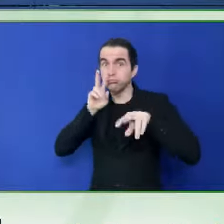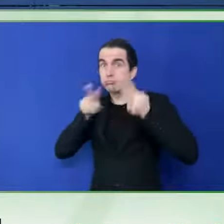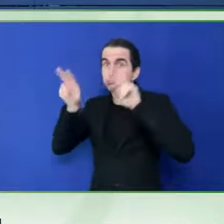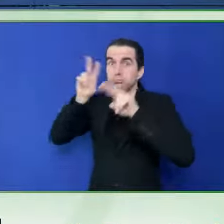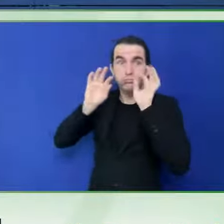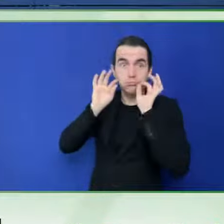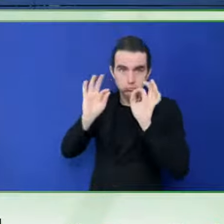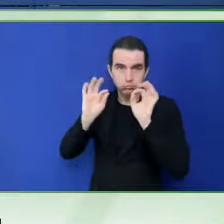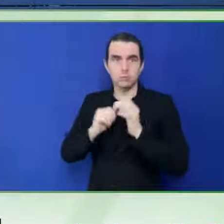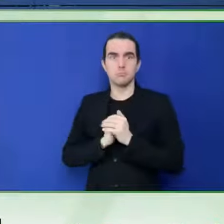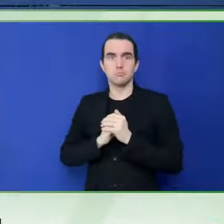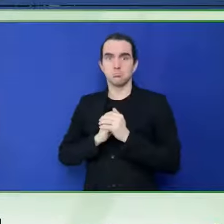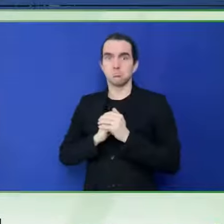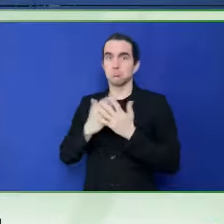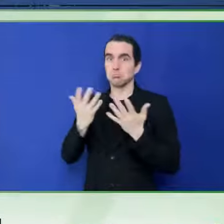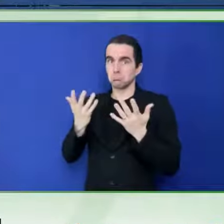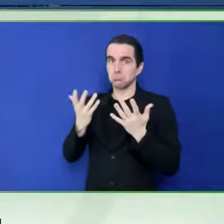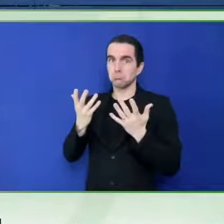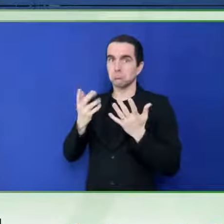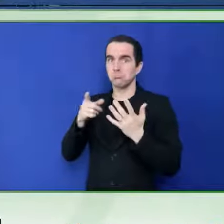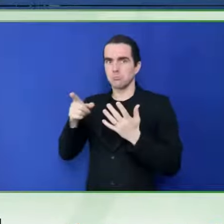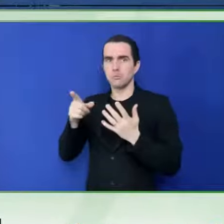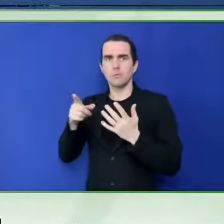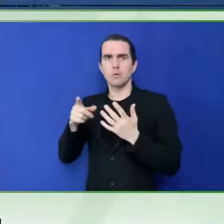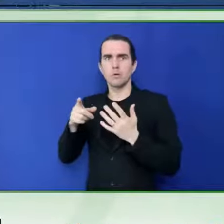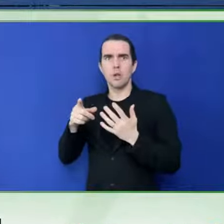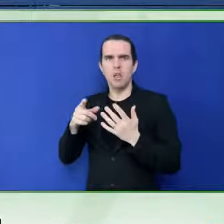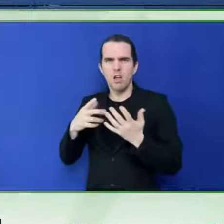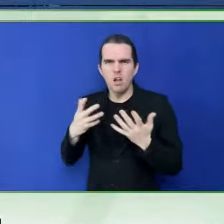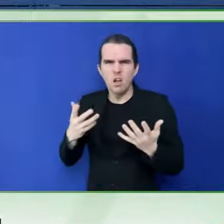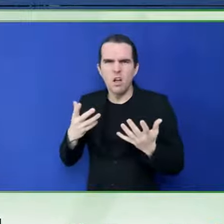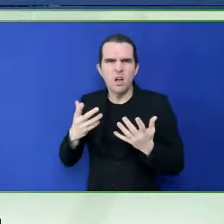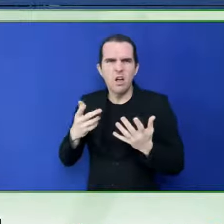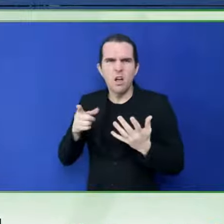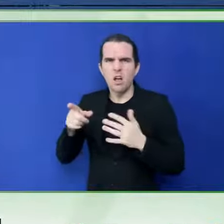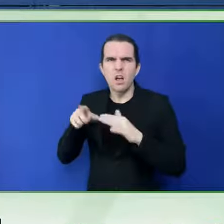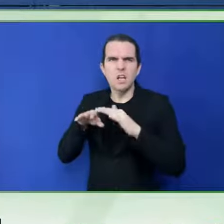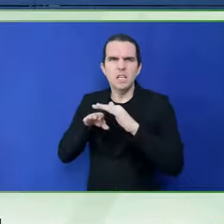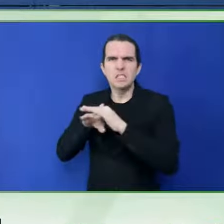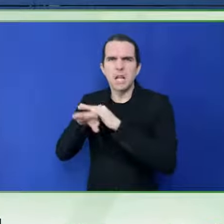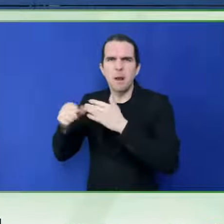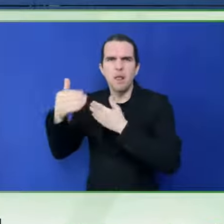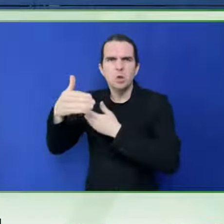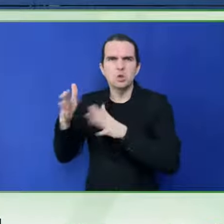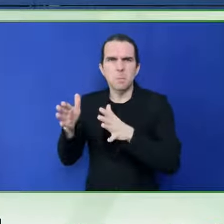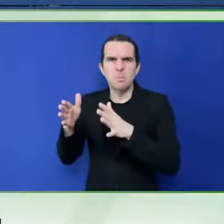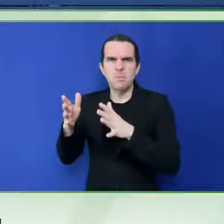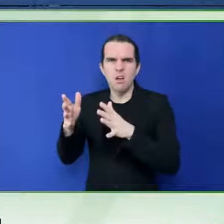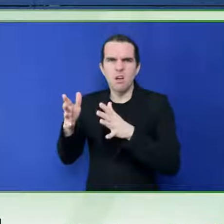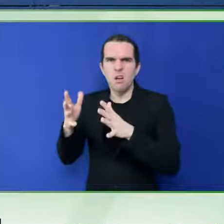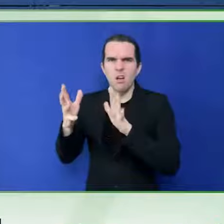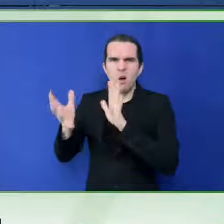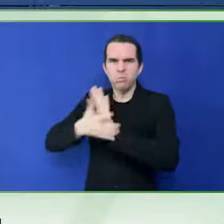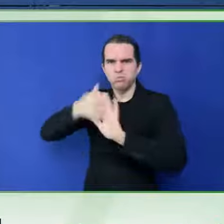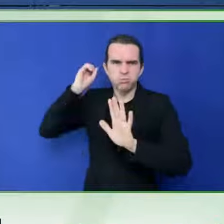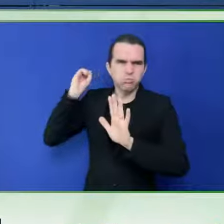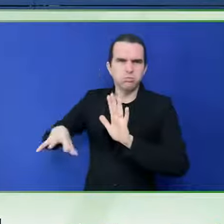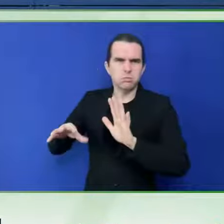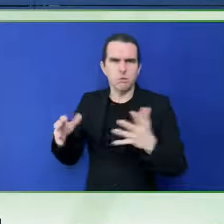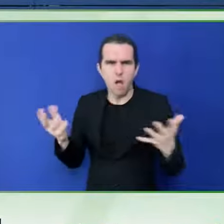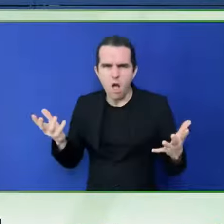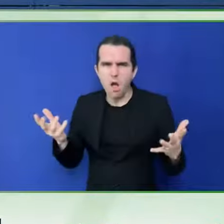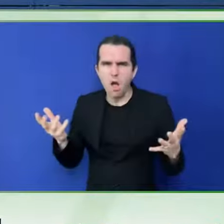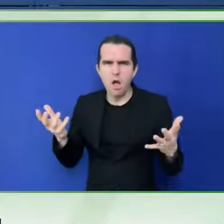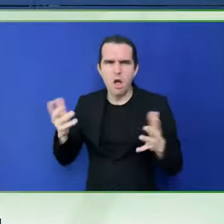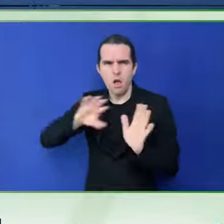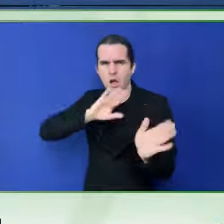spent 5 phone calls in that restaurant, using up probably half a man-day's effort of people trying to tell